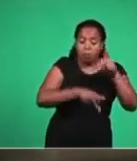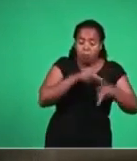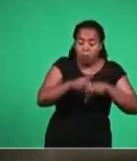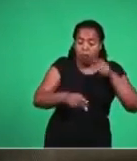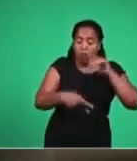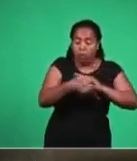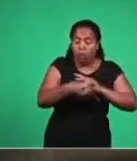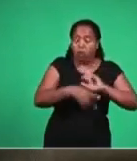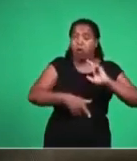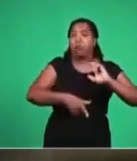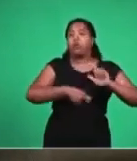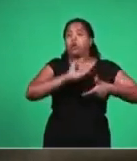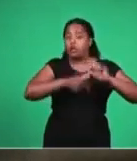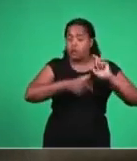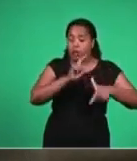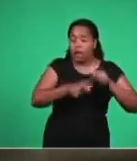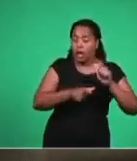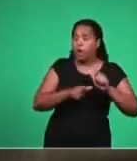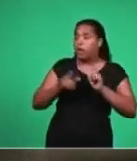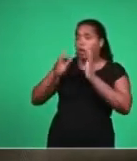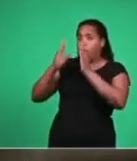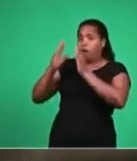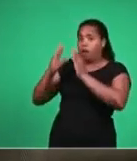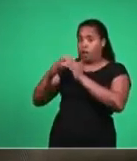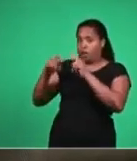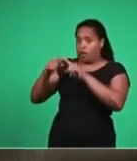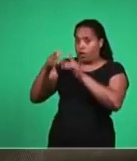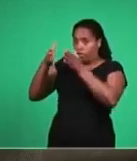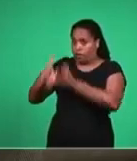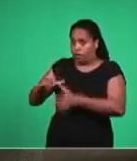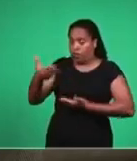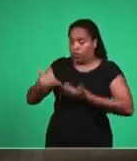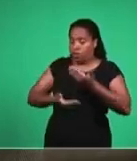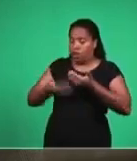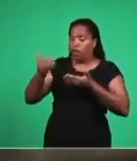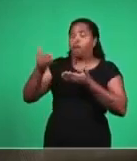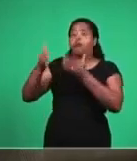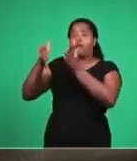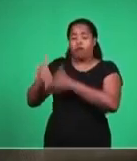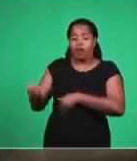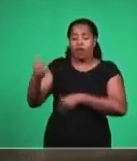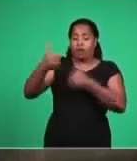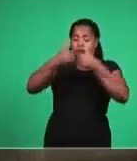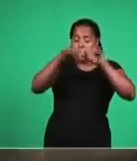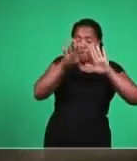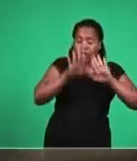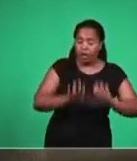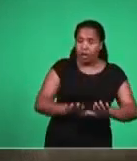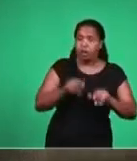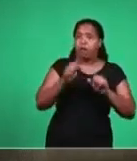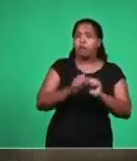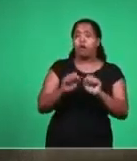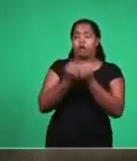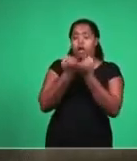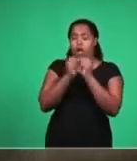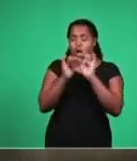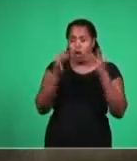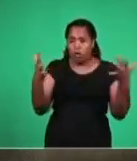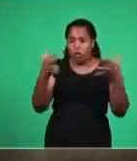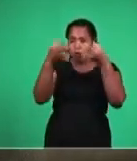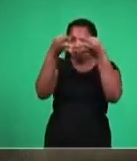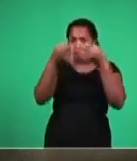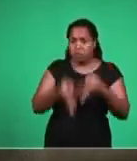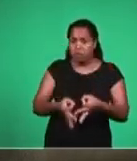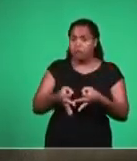Israel, are that the people be here in this world, because it is glorious. It is